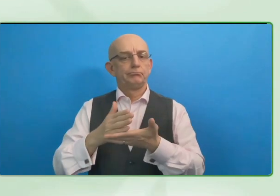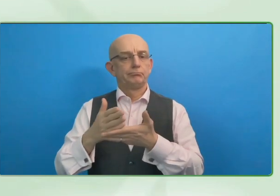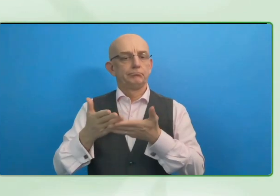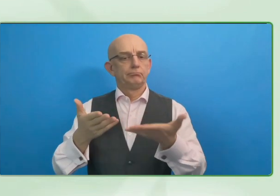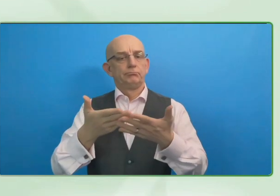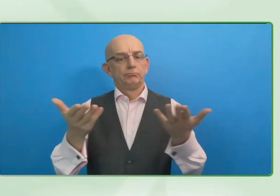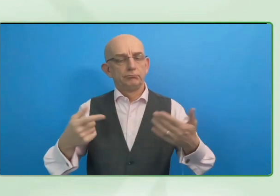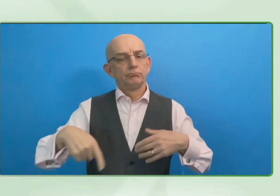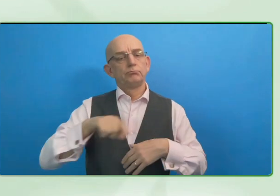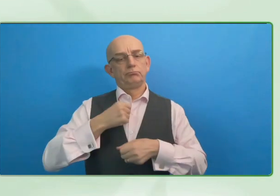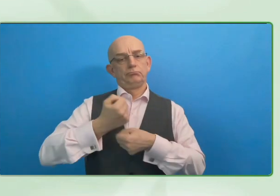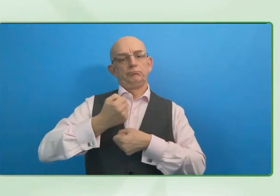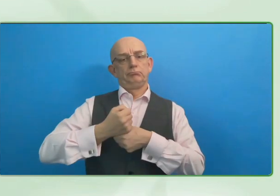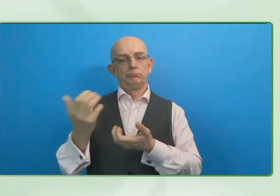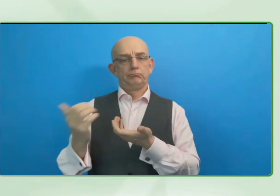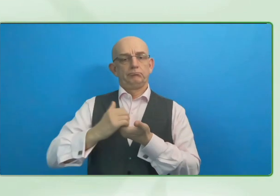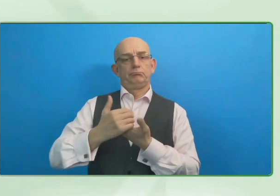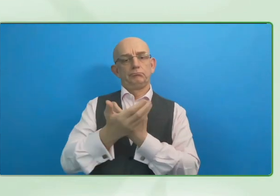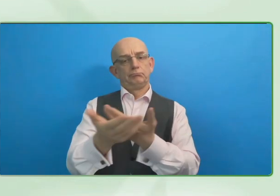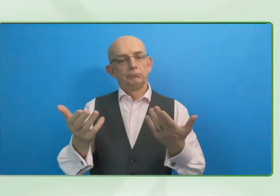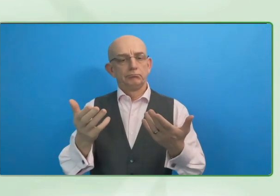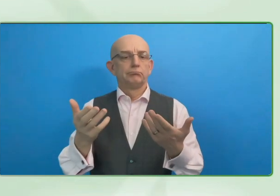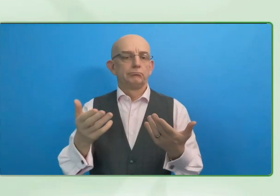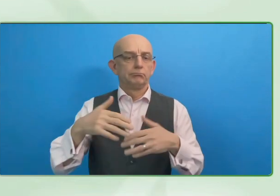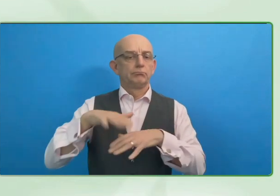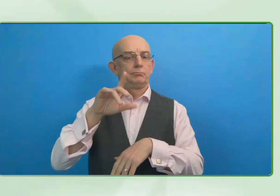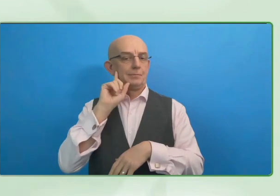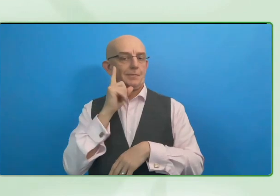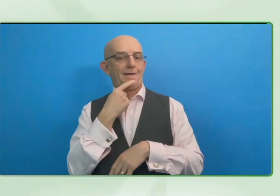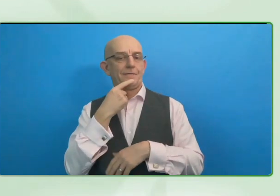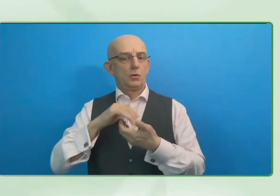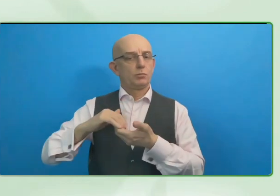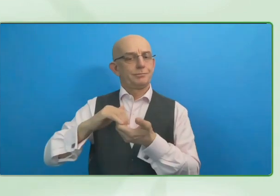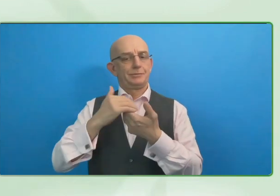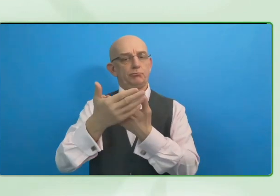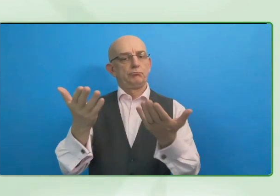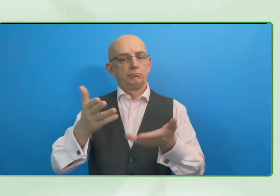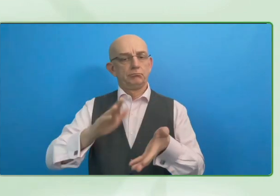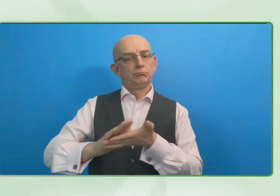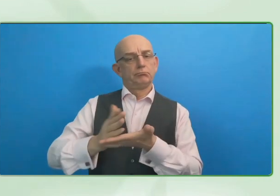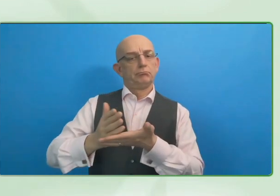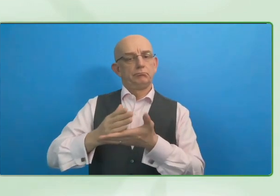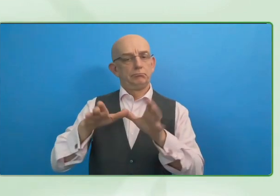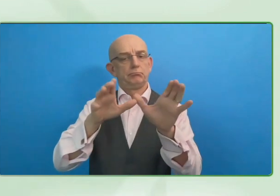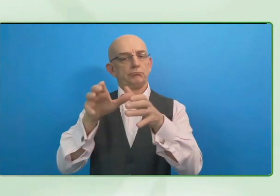those, particularly deaf people organizations, sign language interpretation groups, or access to those interpreters who want to